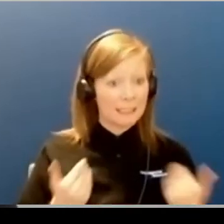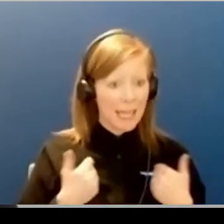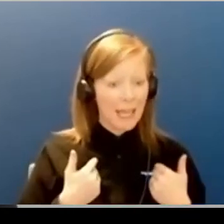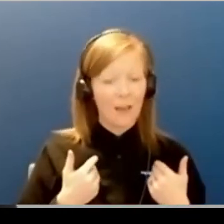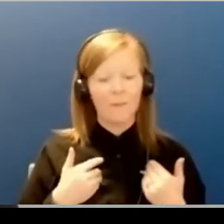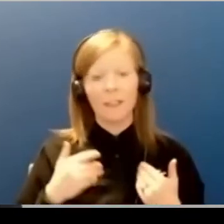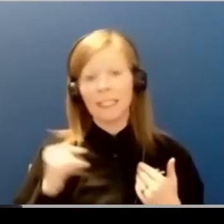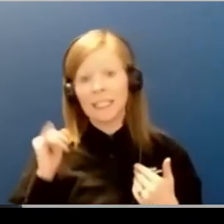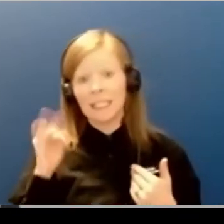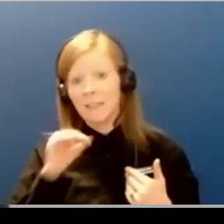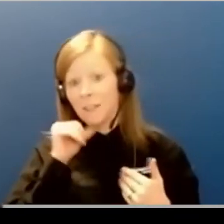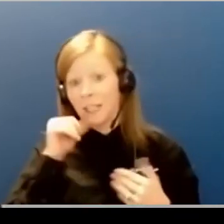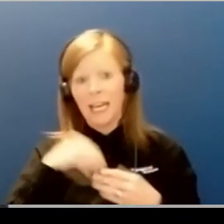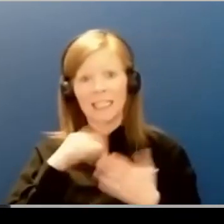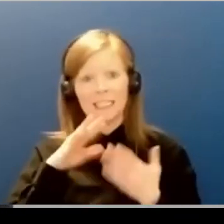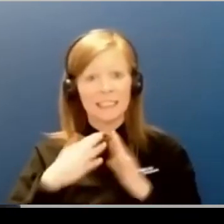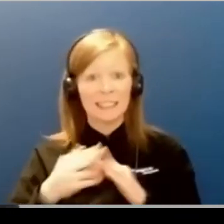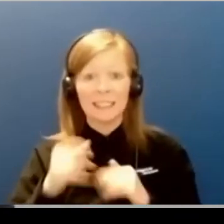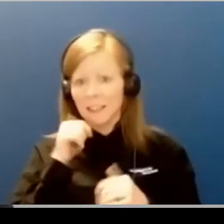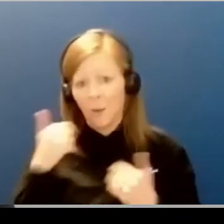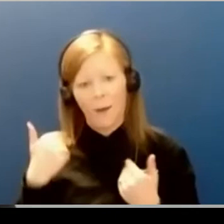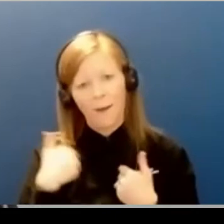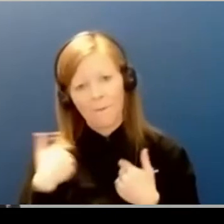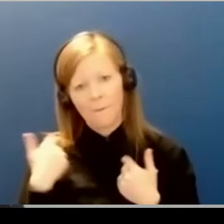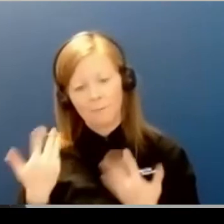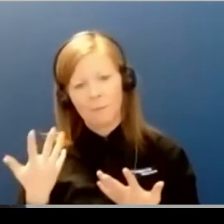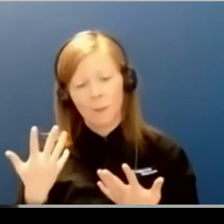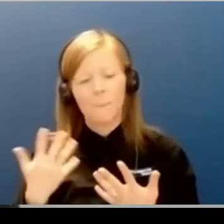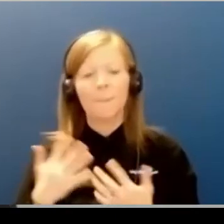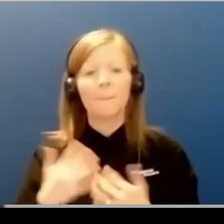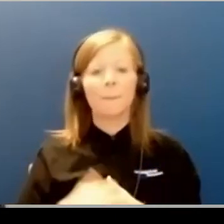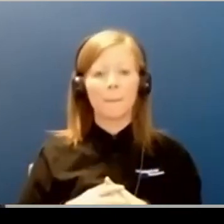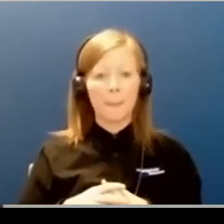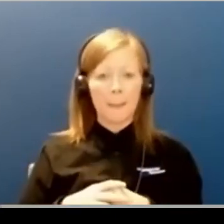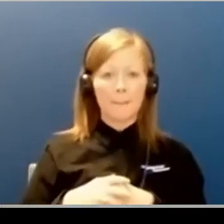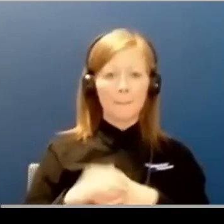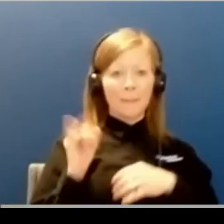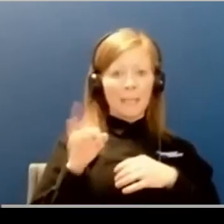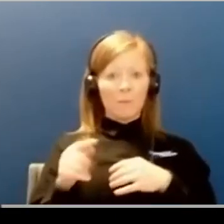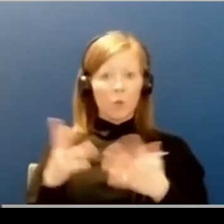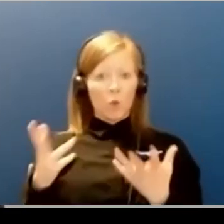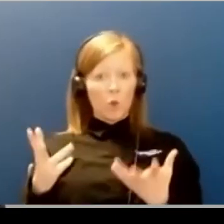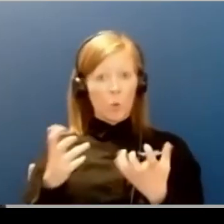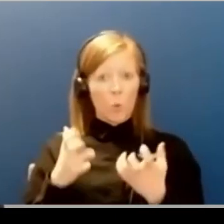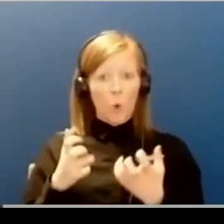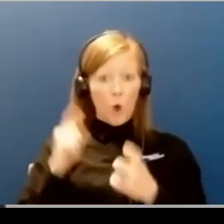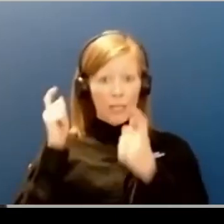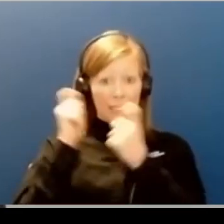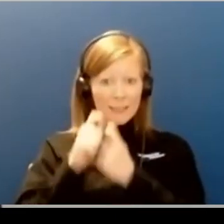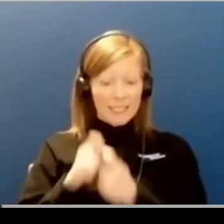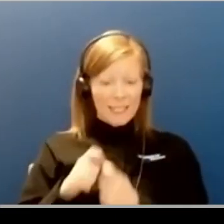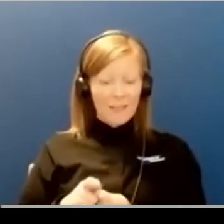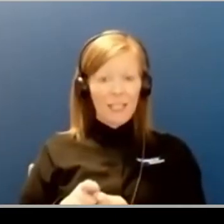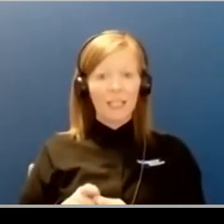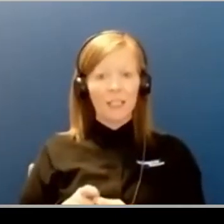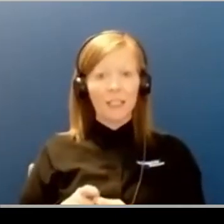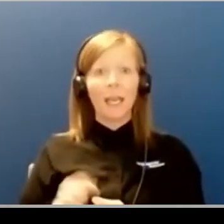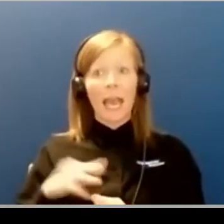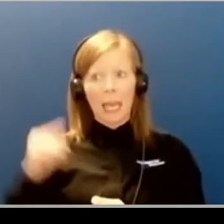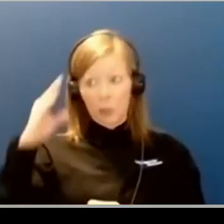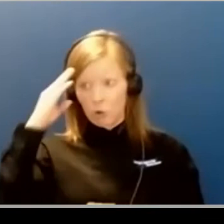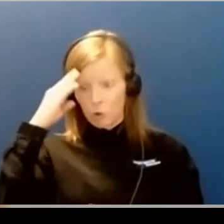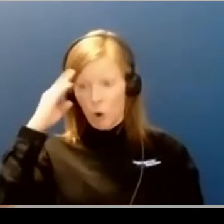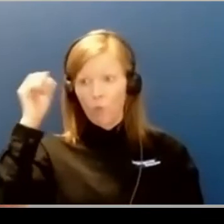cities don't. So what I typically tell the parents is, if you want to be very specific on whether and know whether you